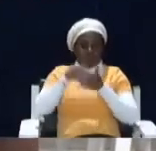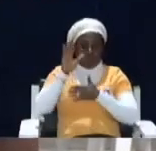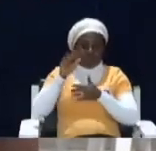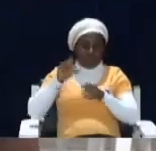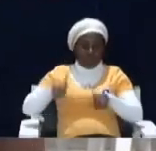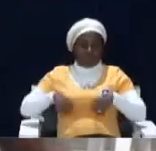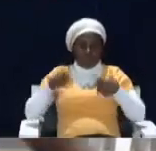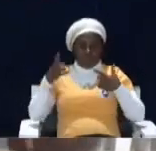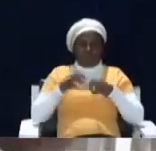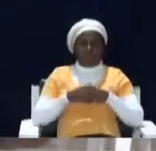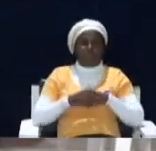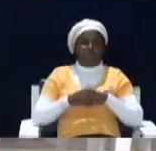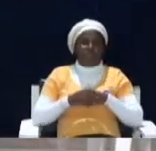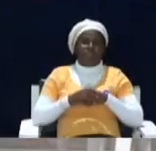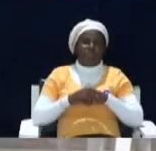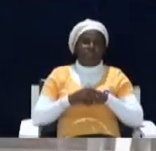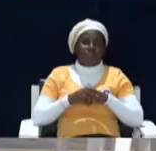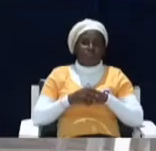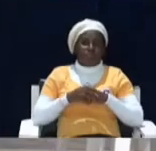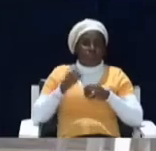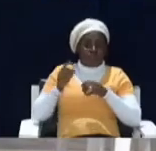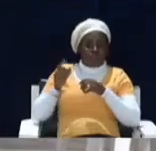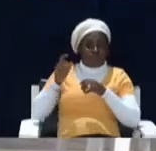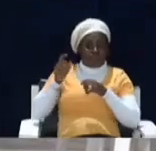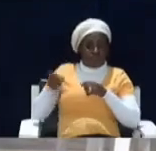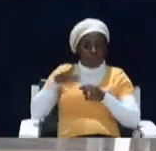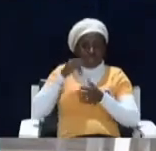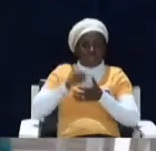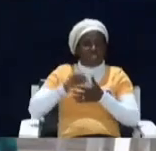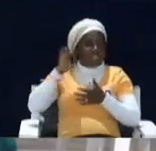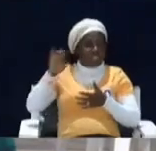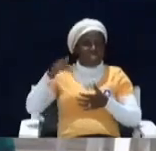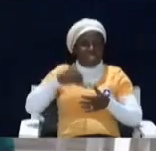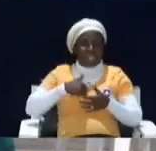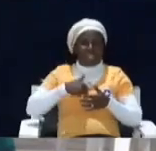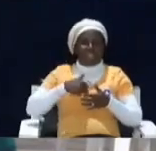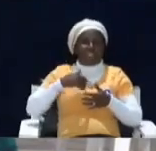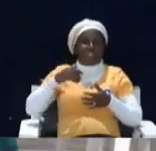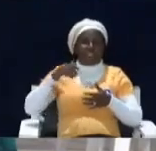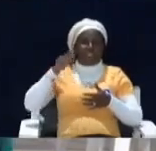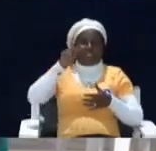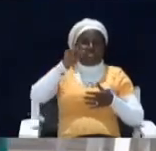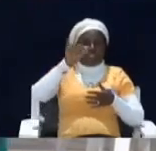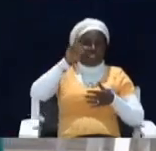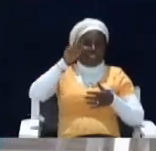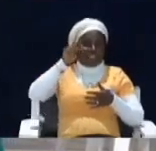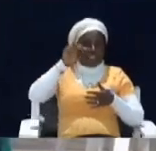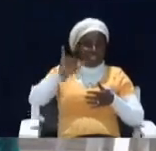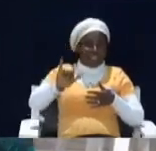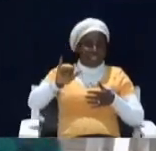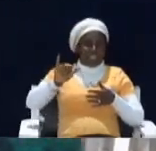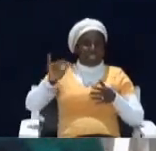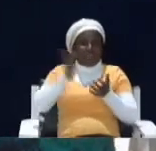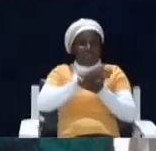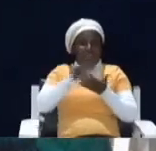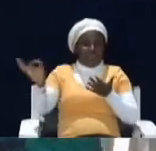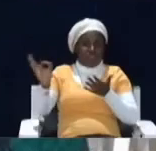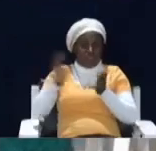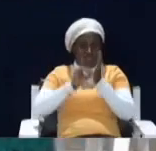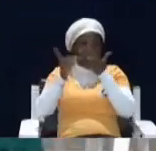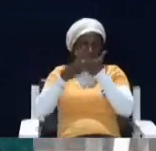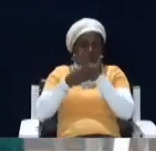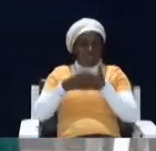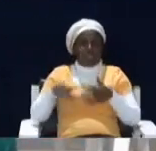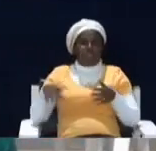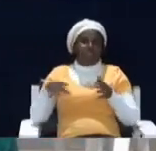lives. I was diagnosed of kidney failure in December. The doctor said I